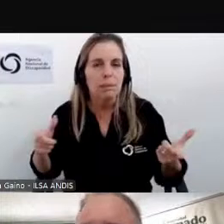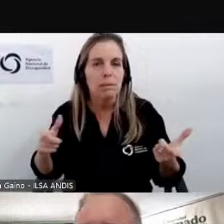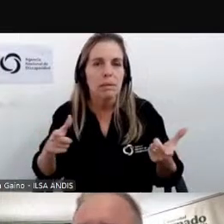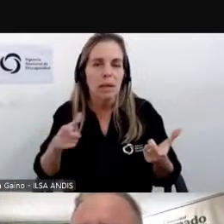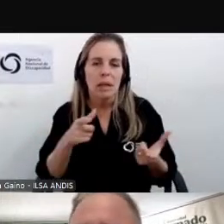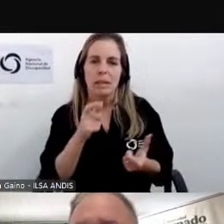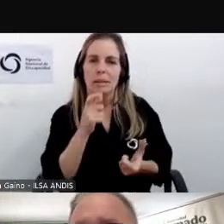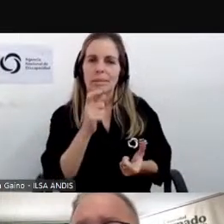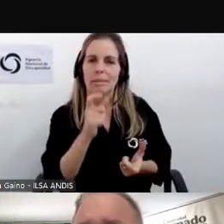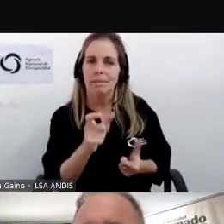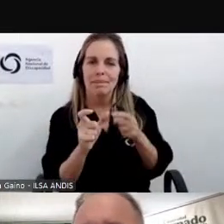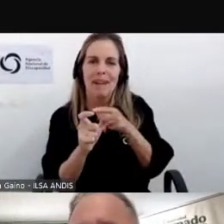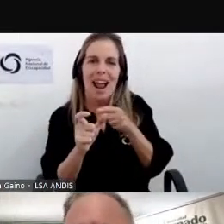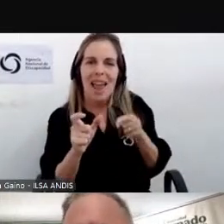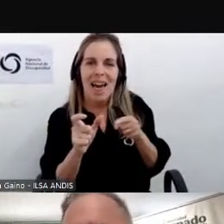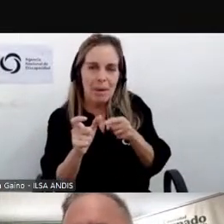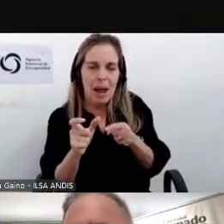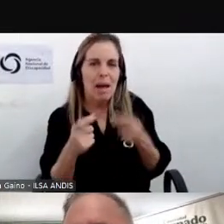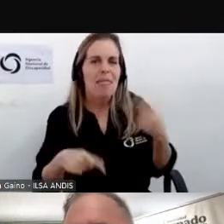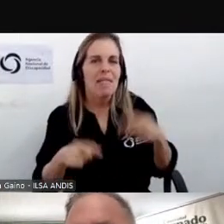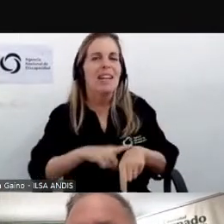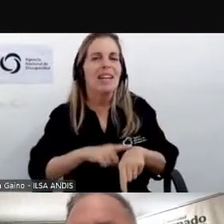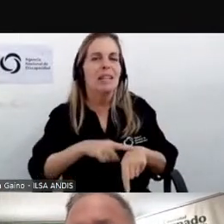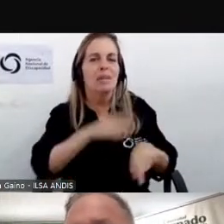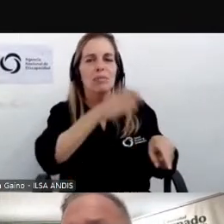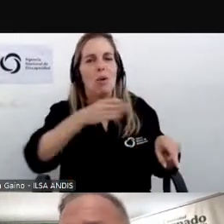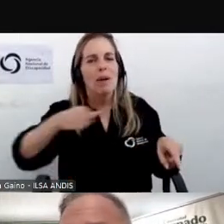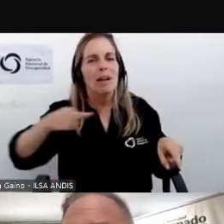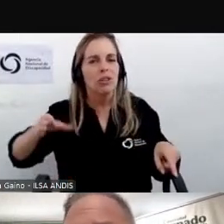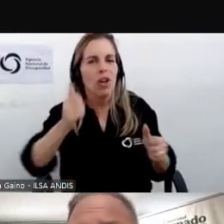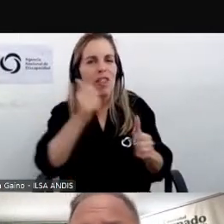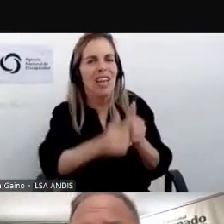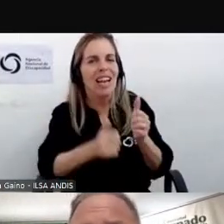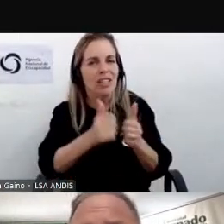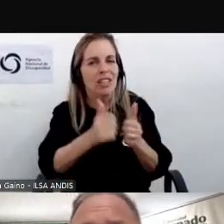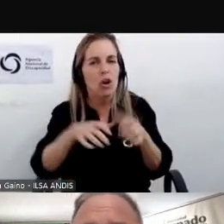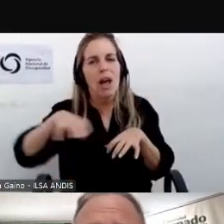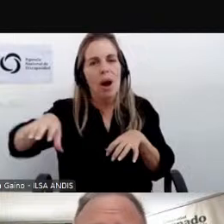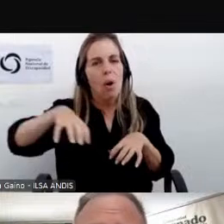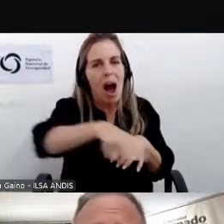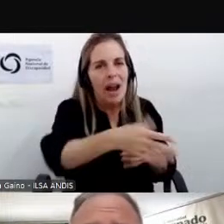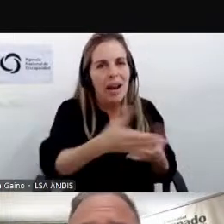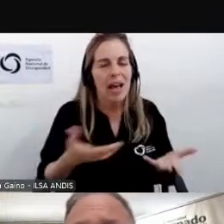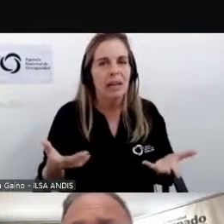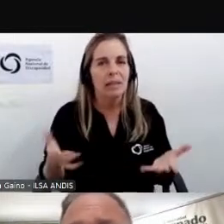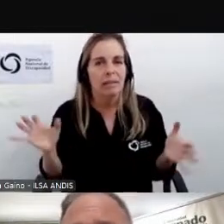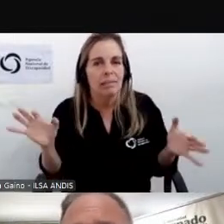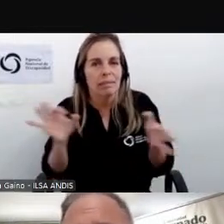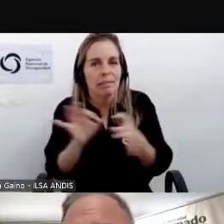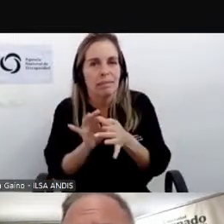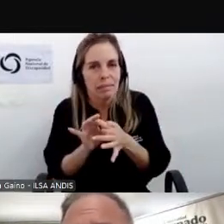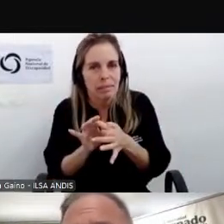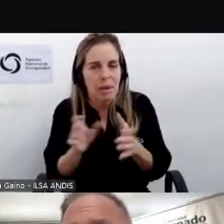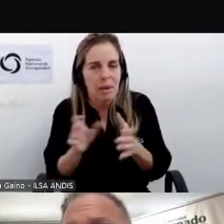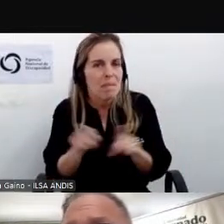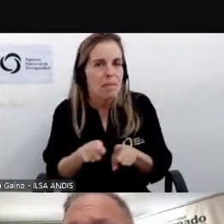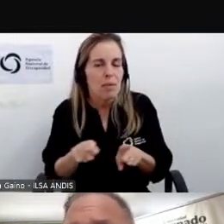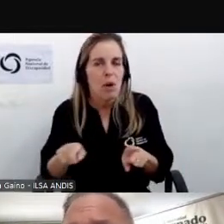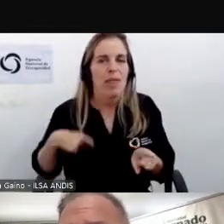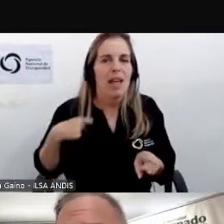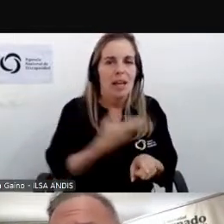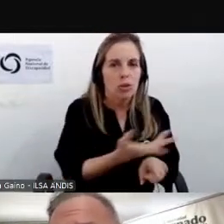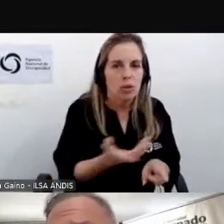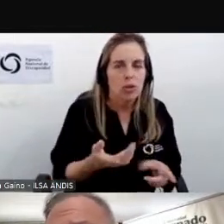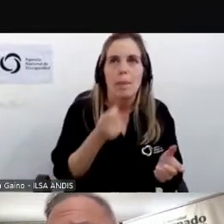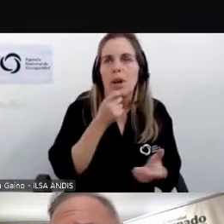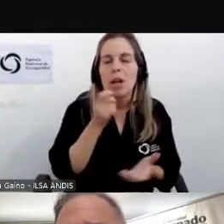or this concept has been broadened or has been used at different times and in different areas